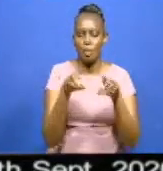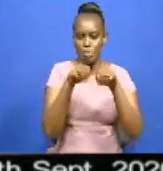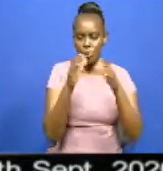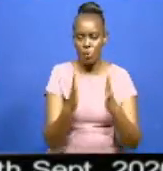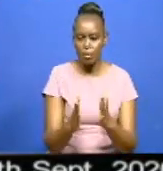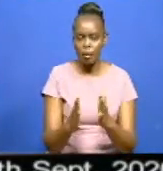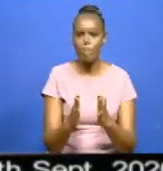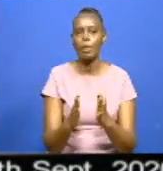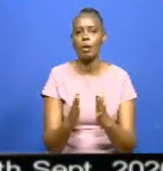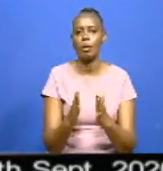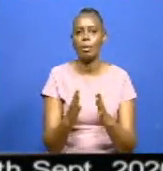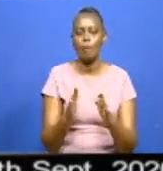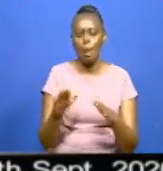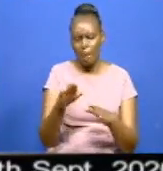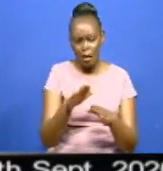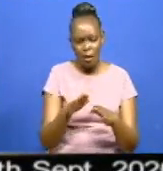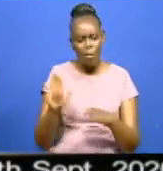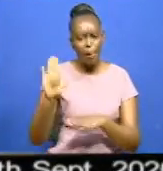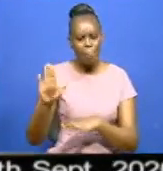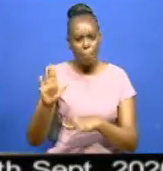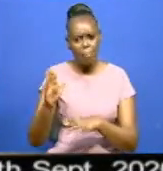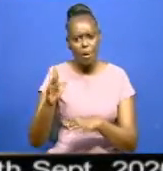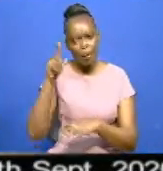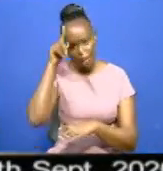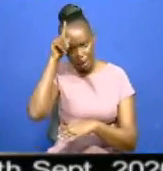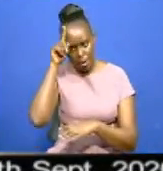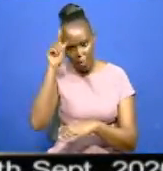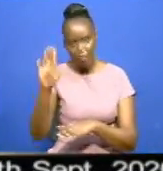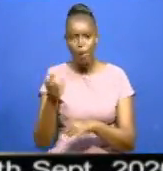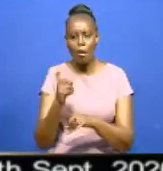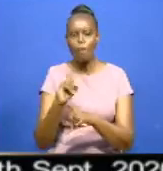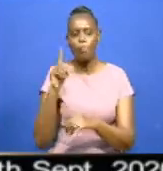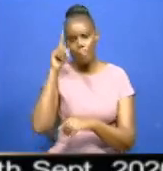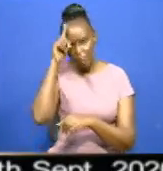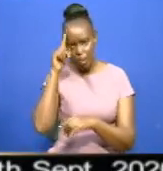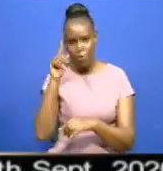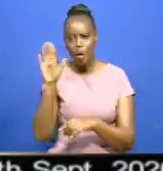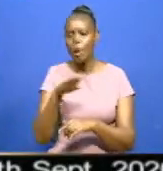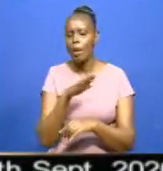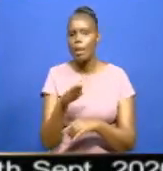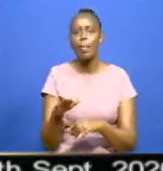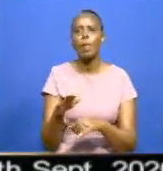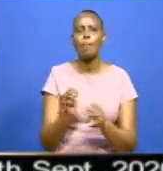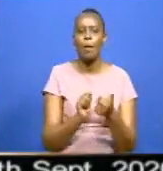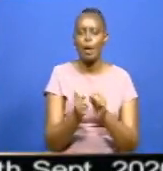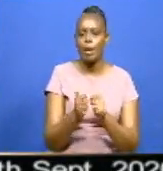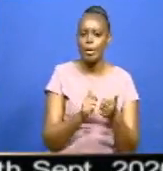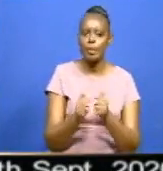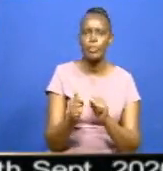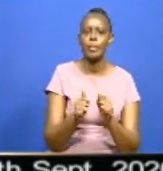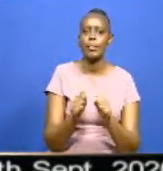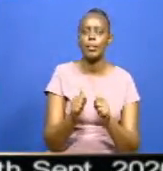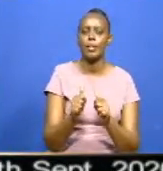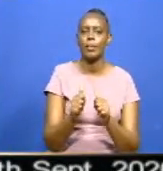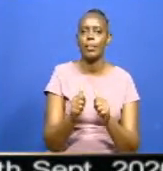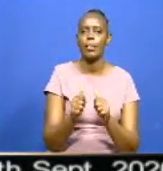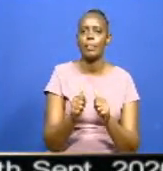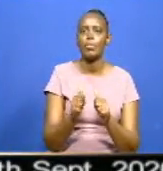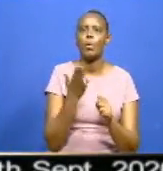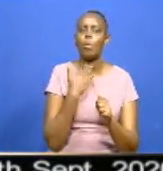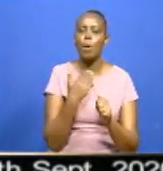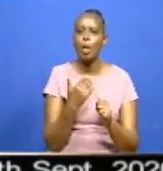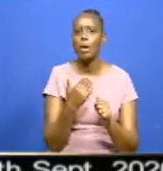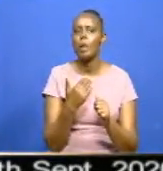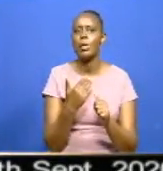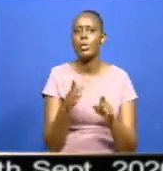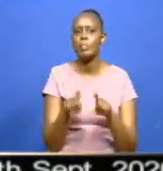that she comes from Nyandarua. In fact, I only learned the other day that she comes from Nyandarua because she's never acted that she wants to